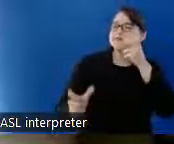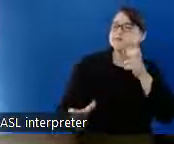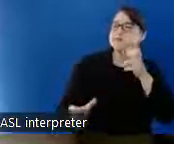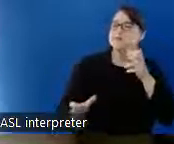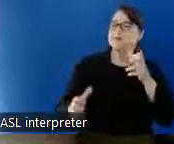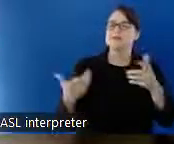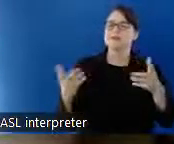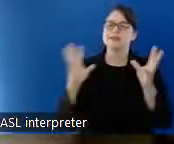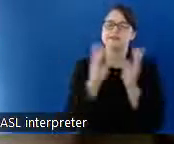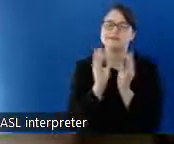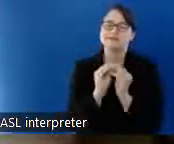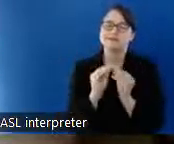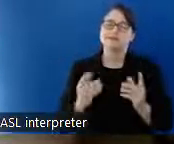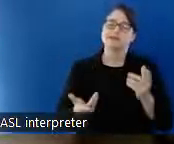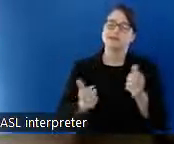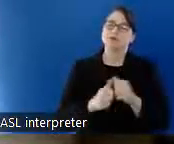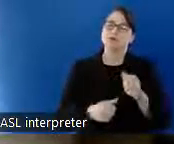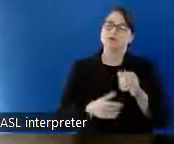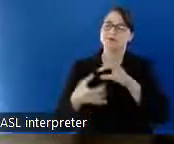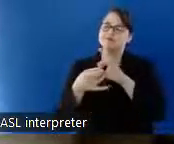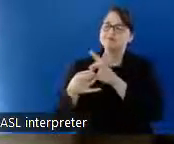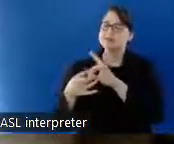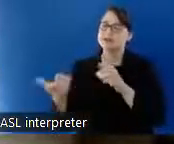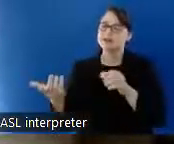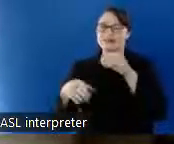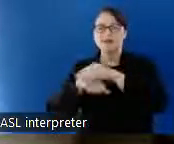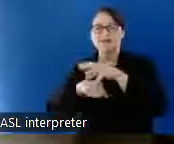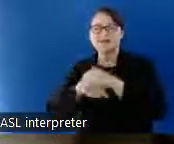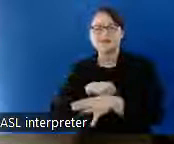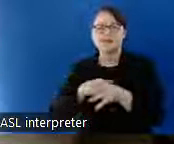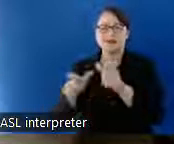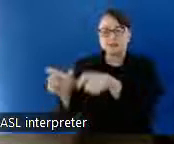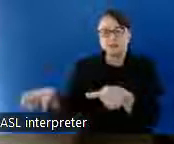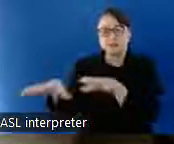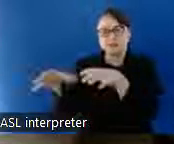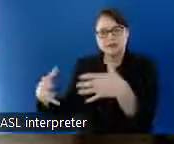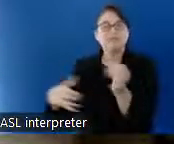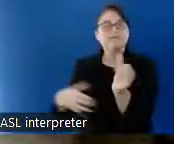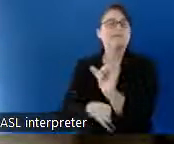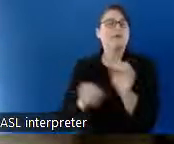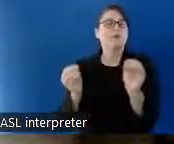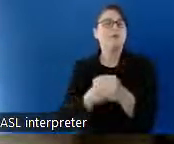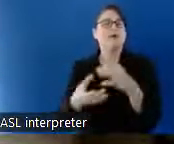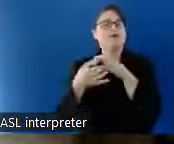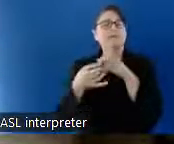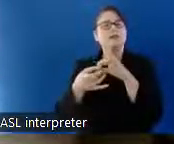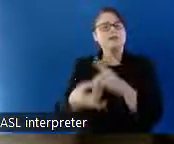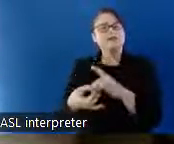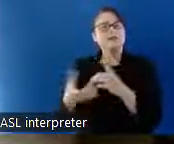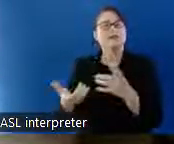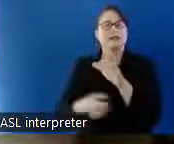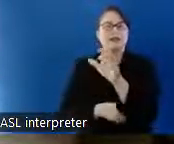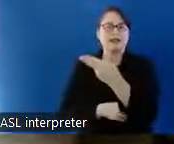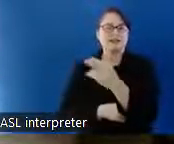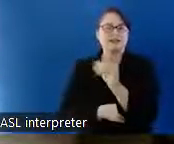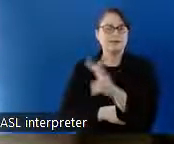sessions with networks of affected populations, such as organizations that address HIV. As we hear concerns, such